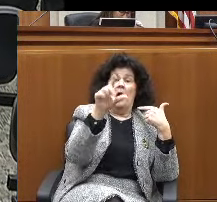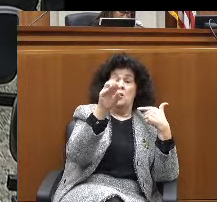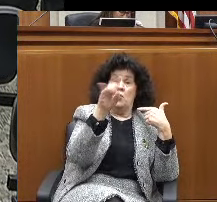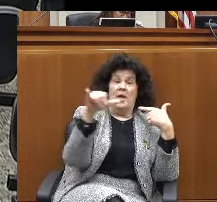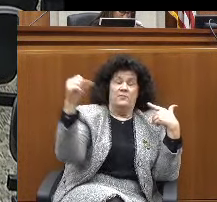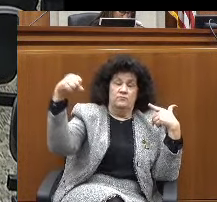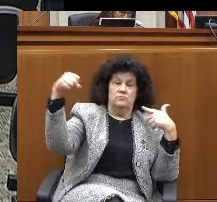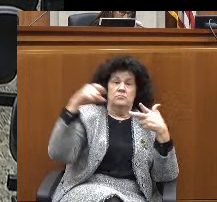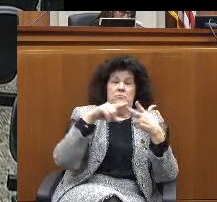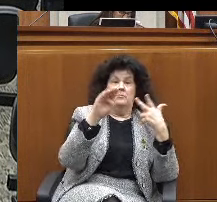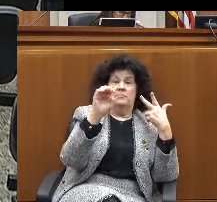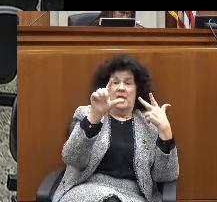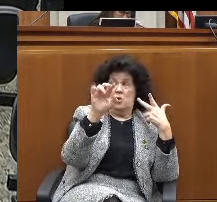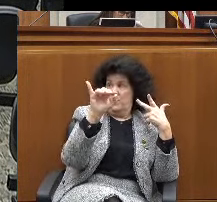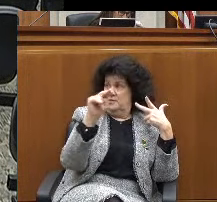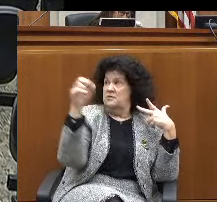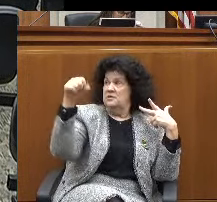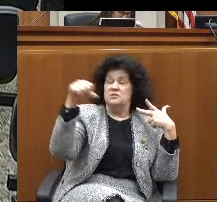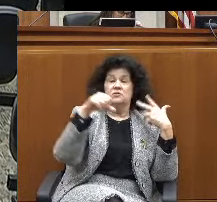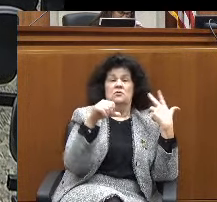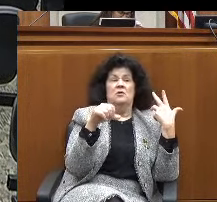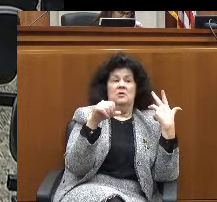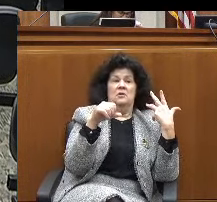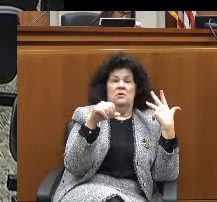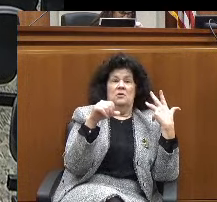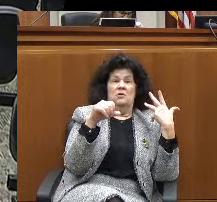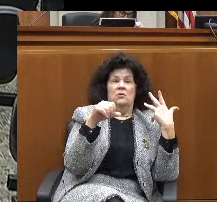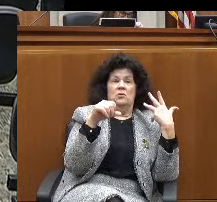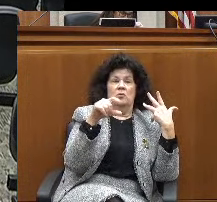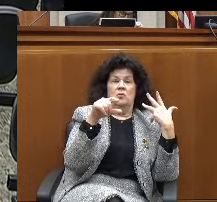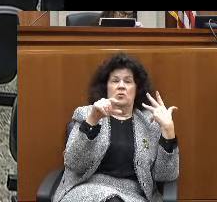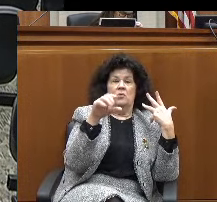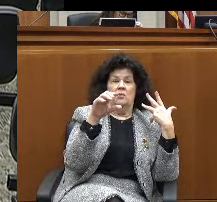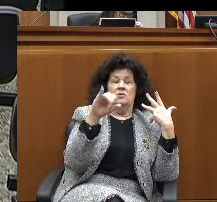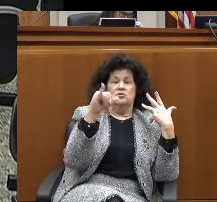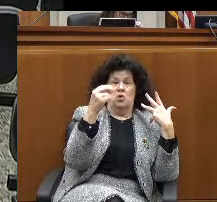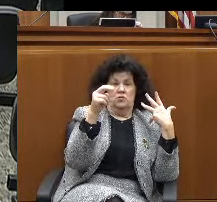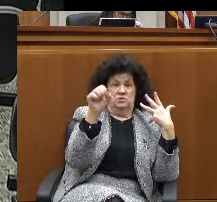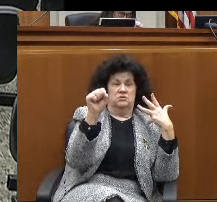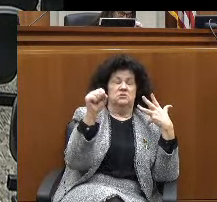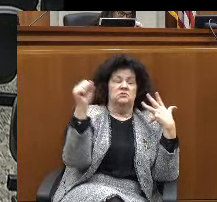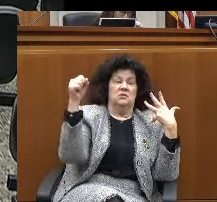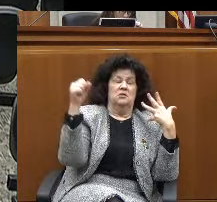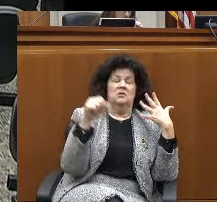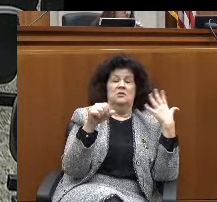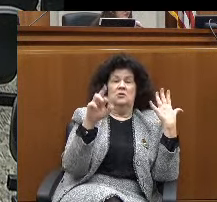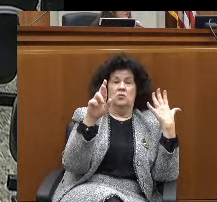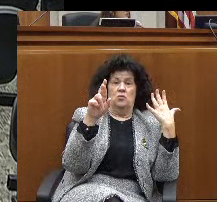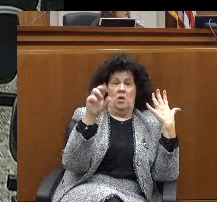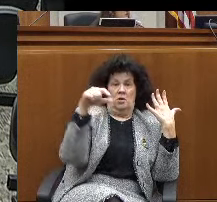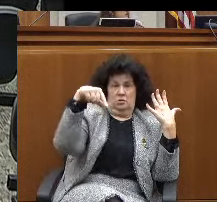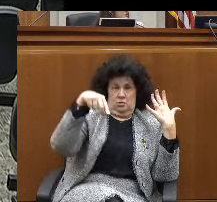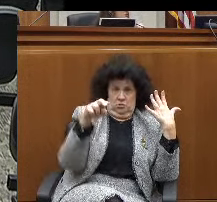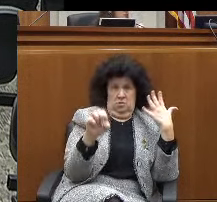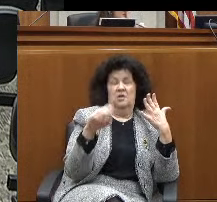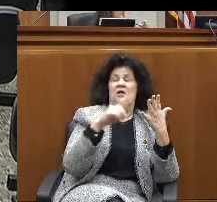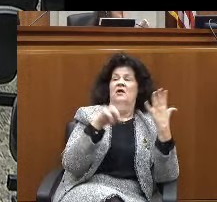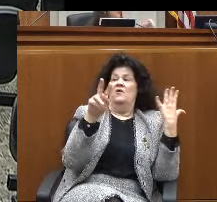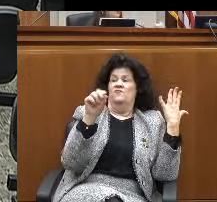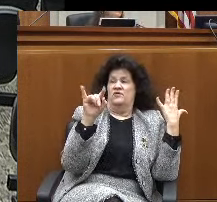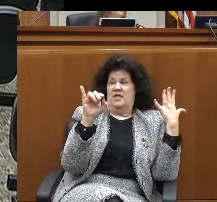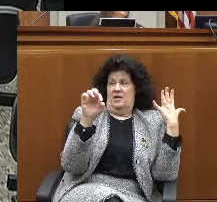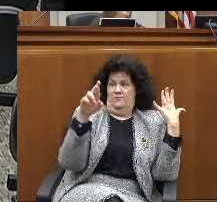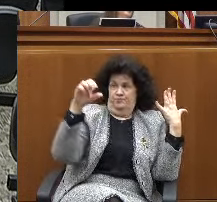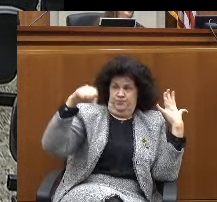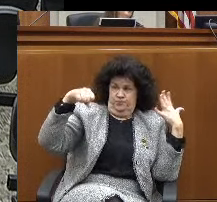Ms. Holloway? Yes. Mr. Melred? Yes. Mr. Morris? Yes. Ms. Orange Jones? Yes. Mr. Rock? Ms.